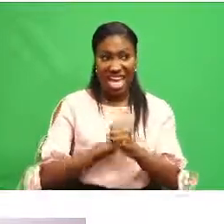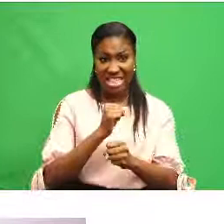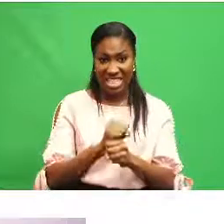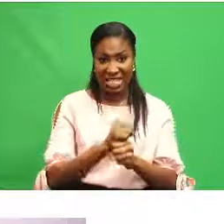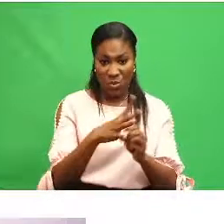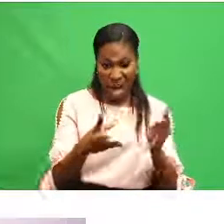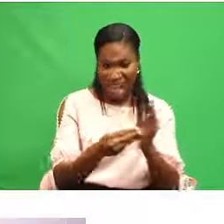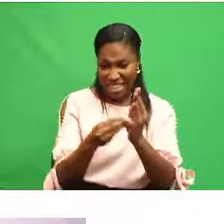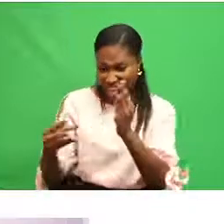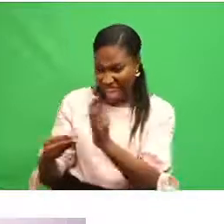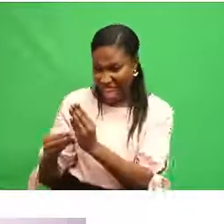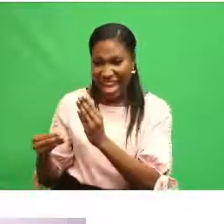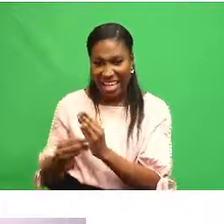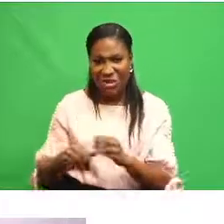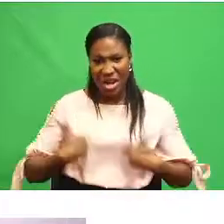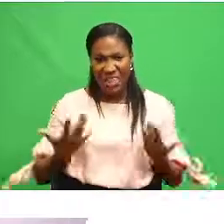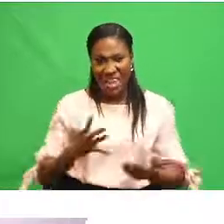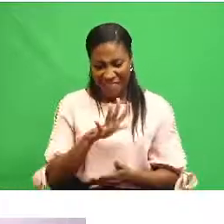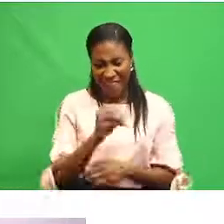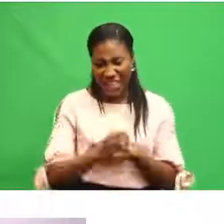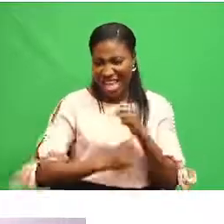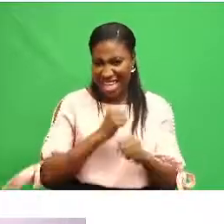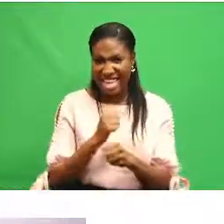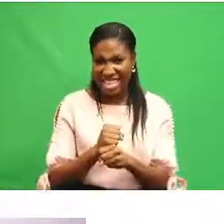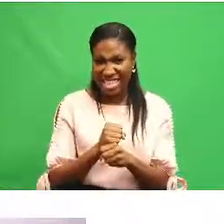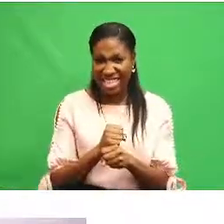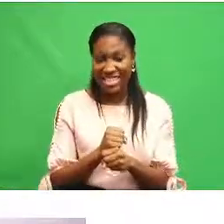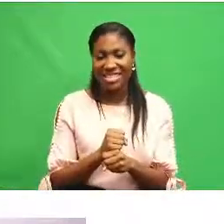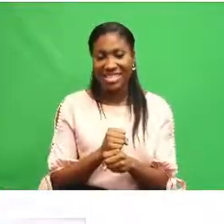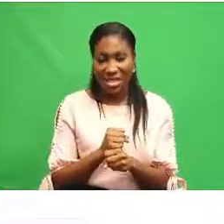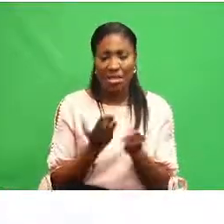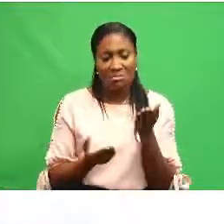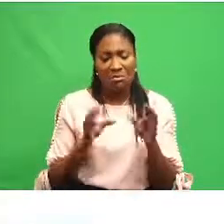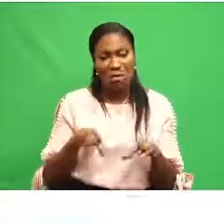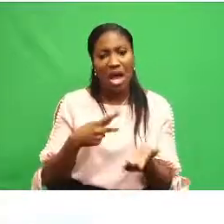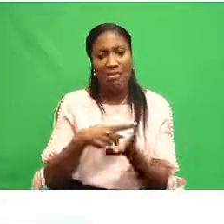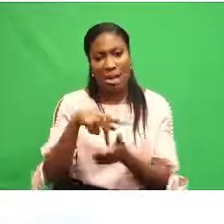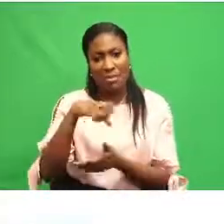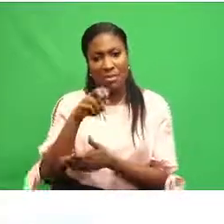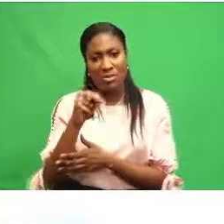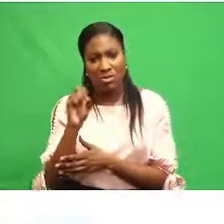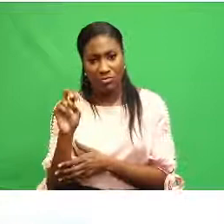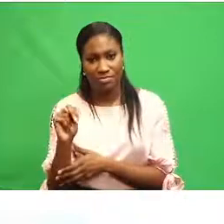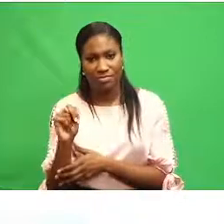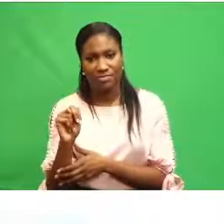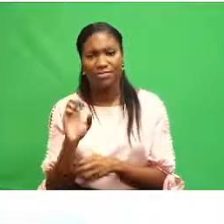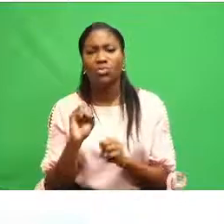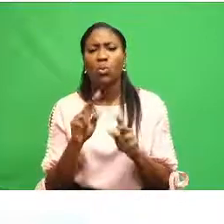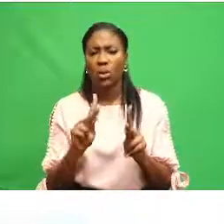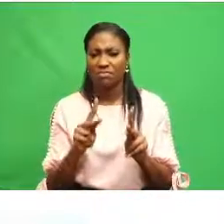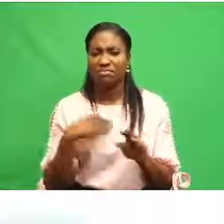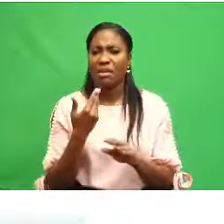you give consideration under that 50-year proviso. Yes. Right? I want to field another question.